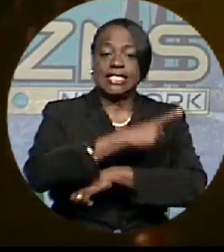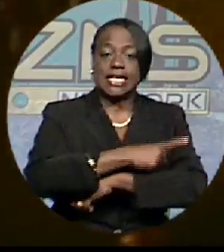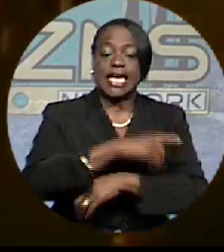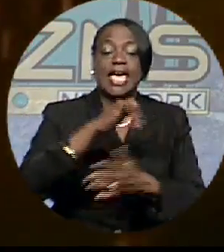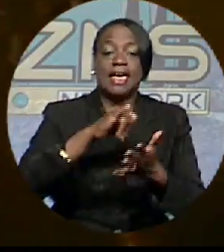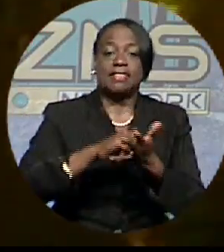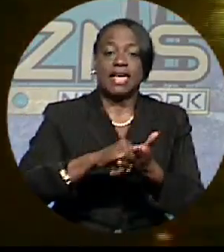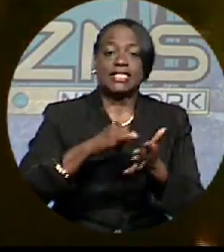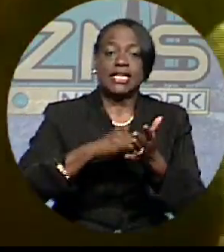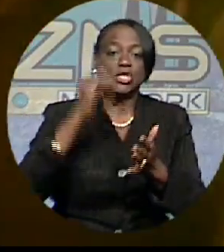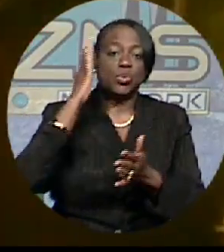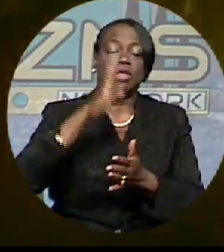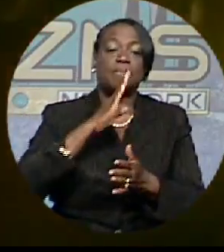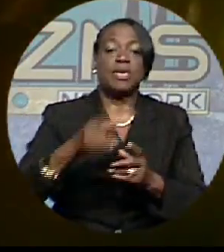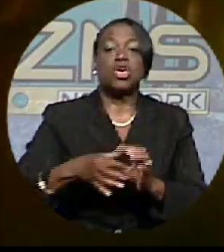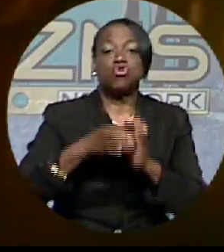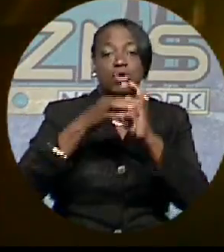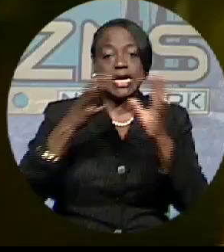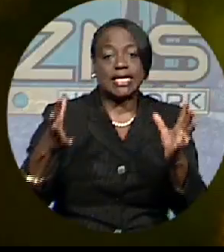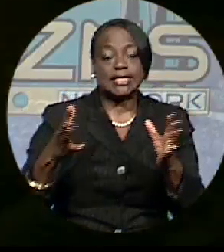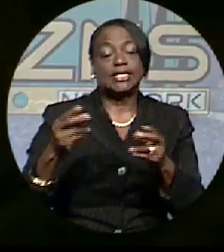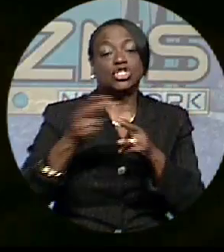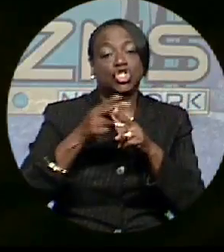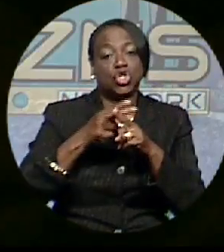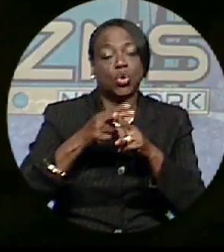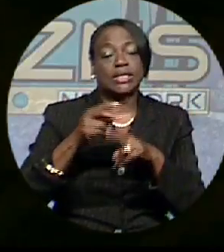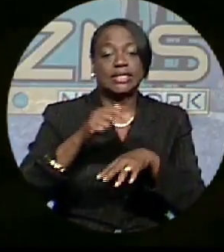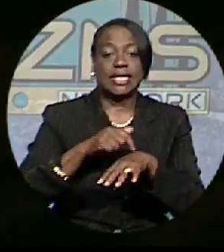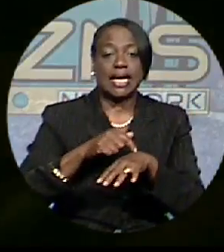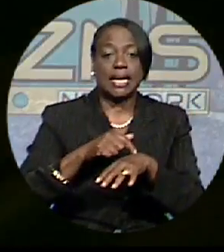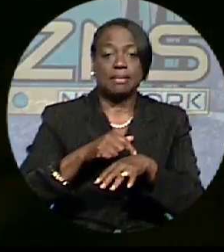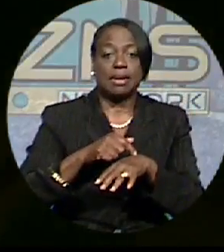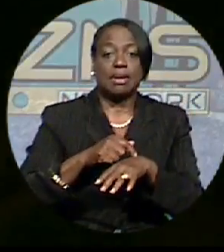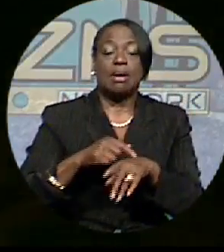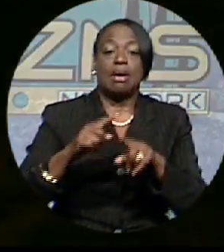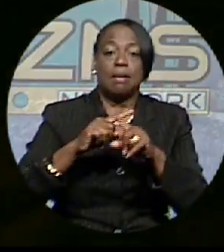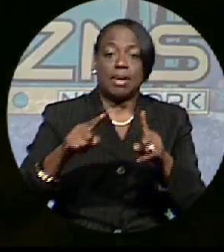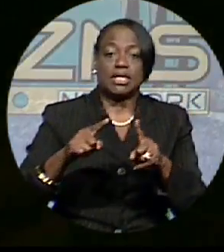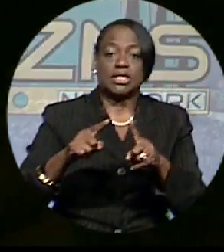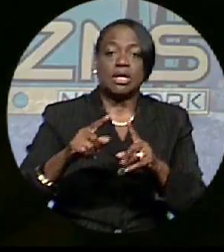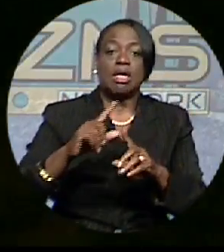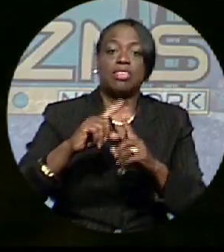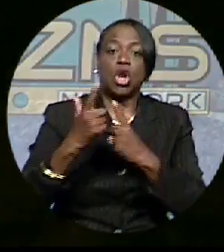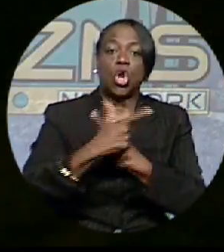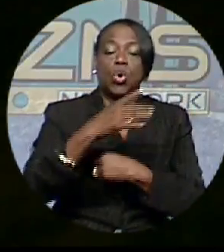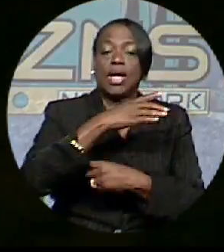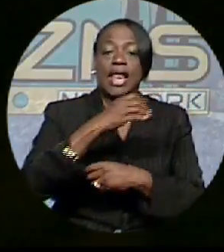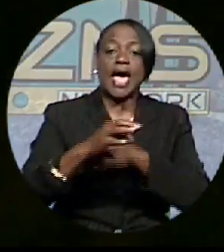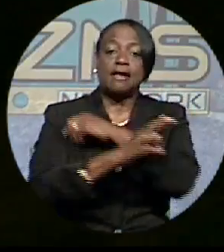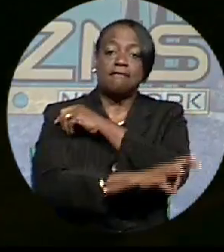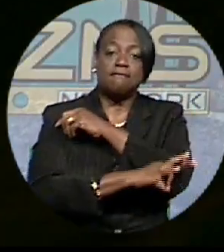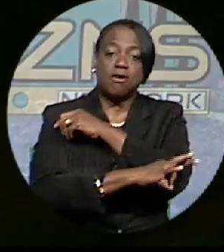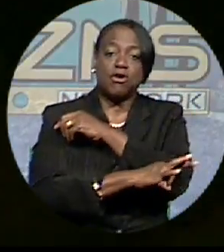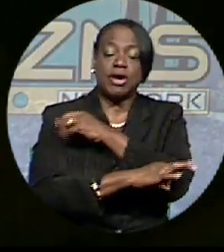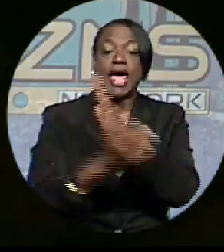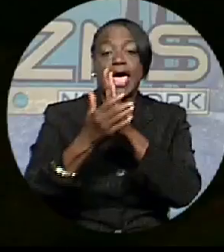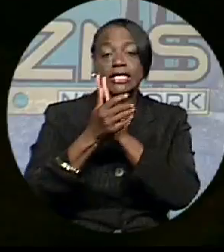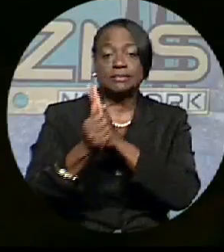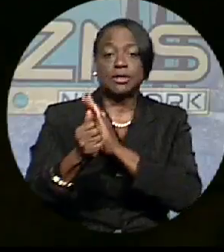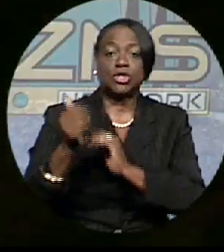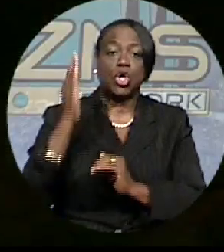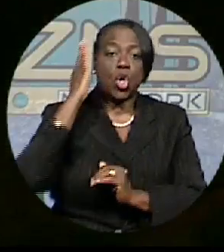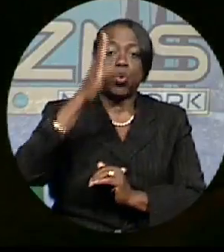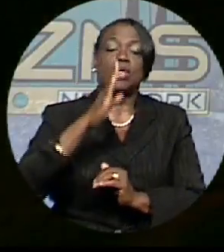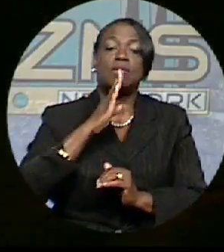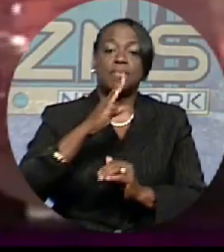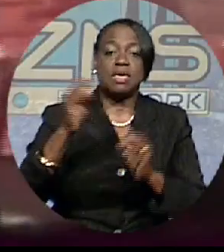report will be released in short order. But she says, though, local and foreign technical experts will be meeting in a few weeks to carry out an